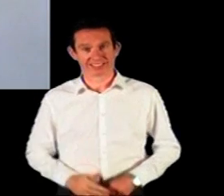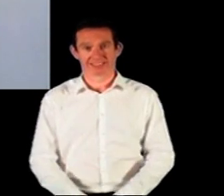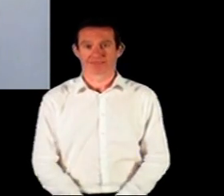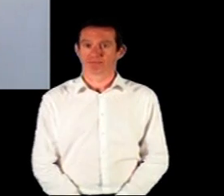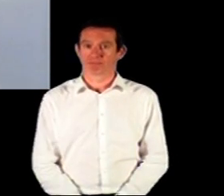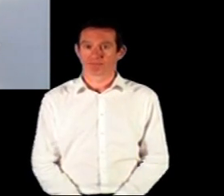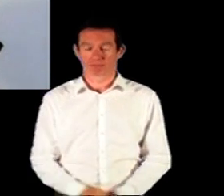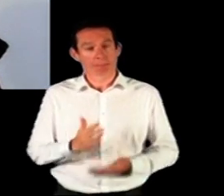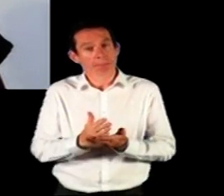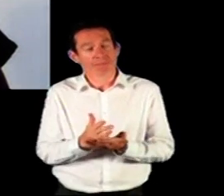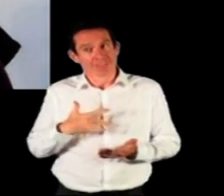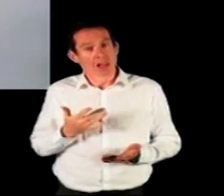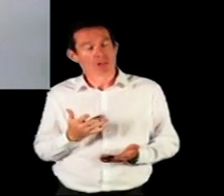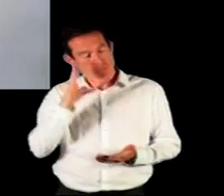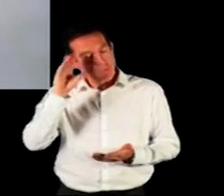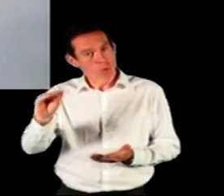report it to the police.